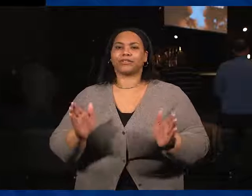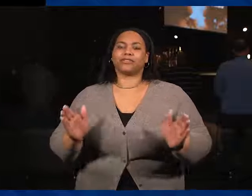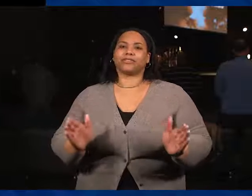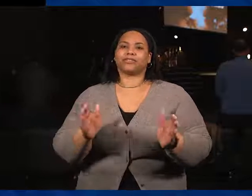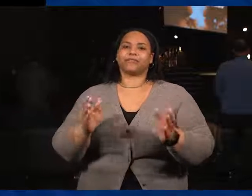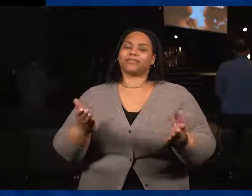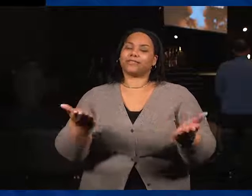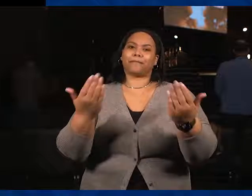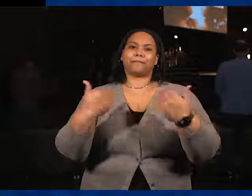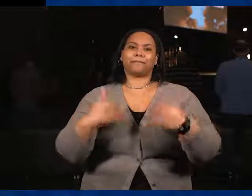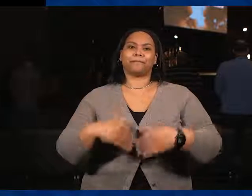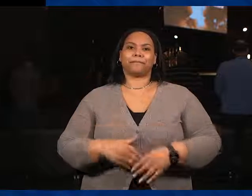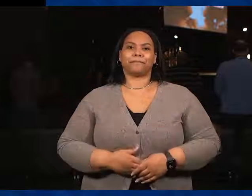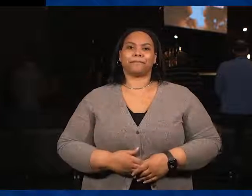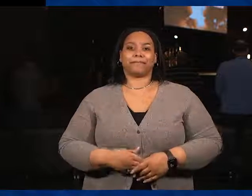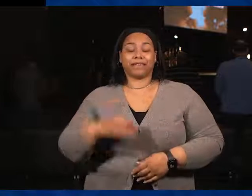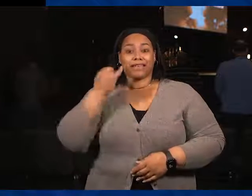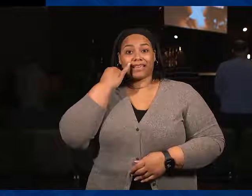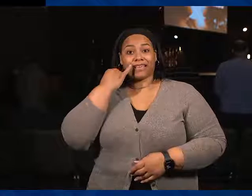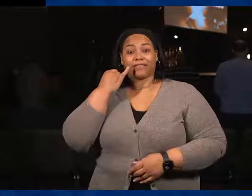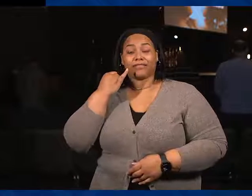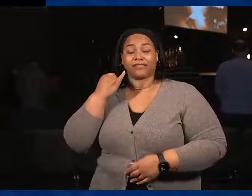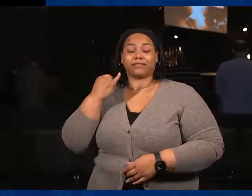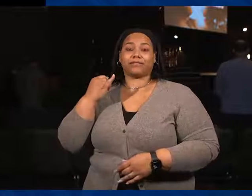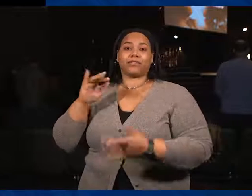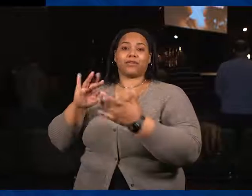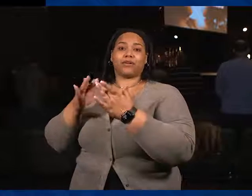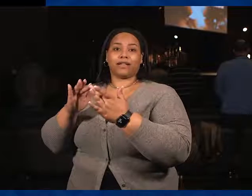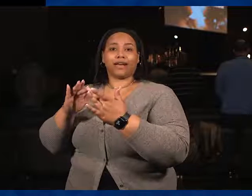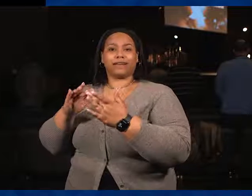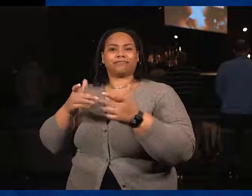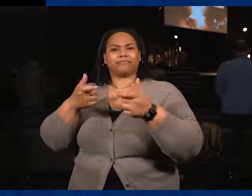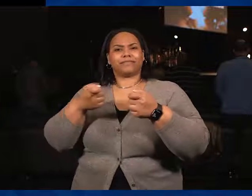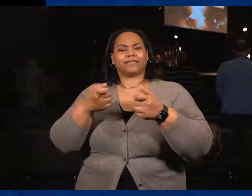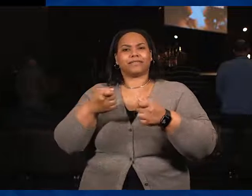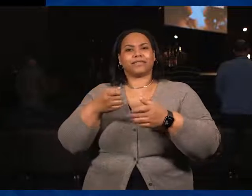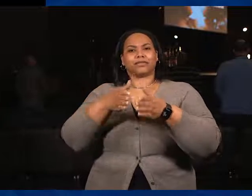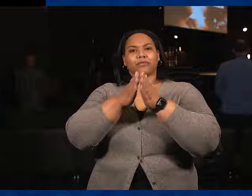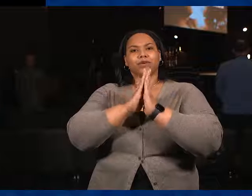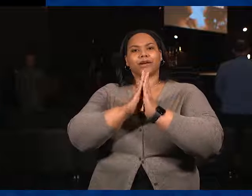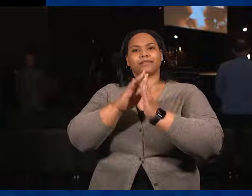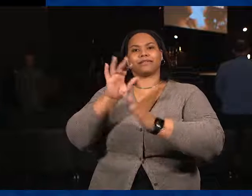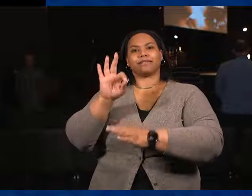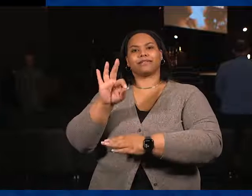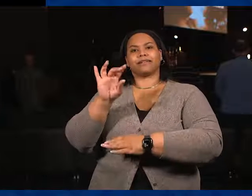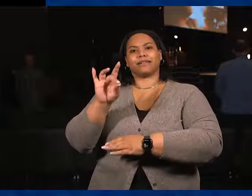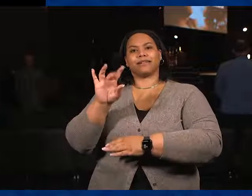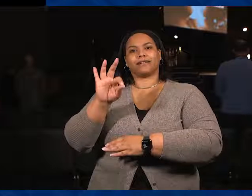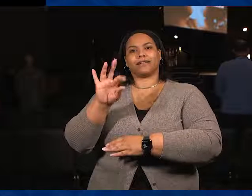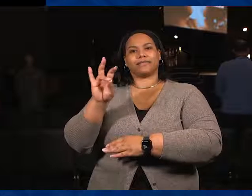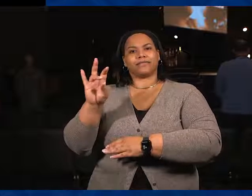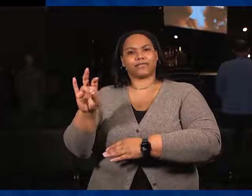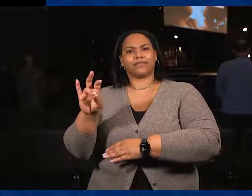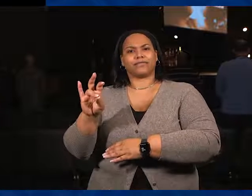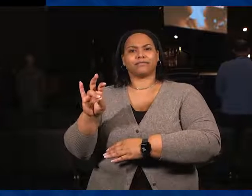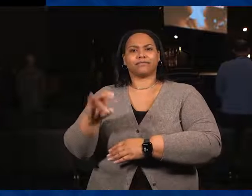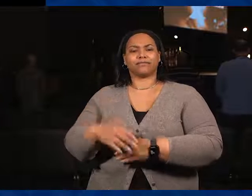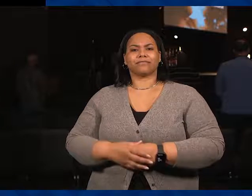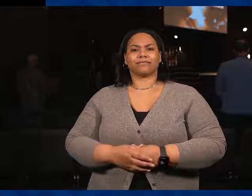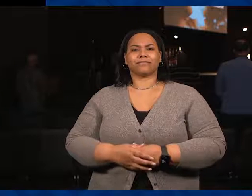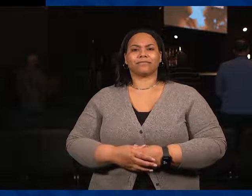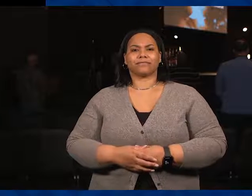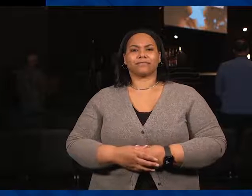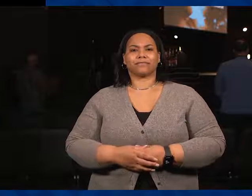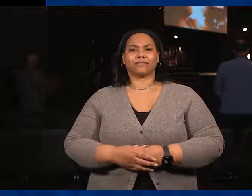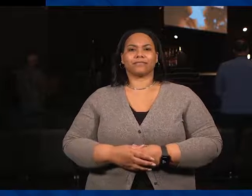altar even right now. If you're listening to me online, you can text PRAY to 98977 and we'll be happy to pray with you and for you, or let